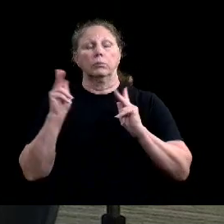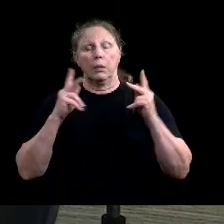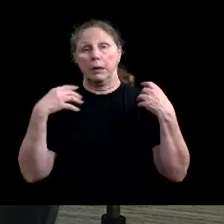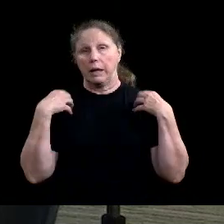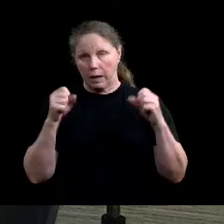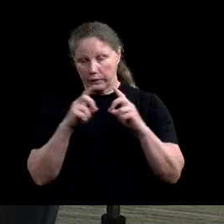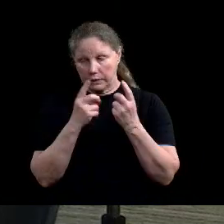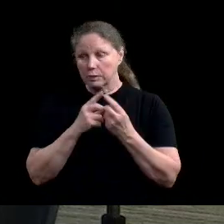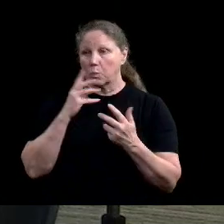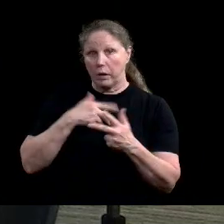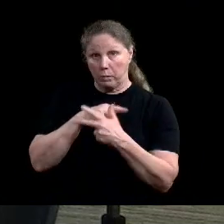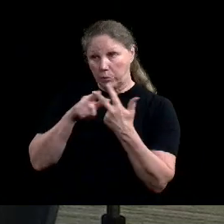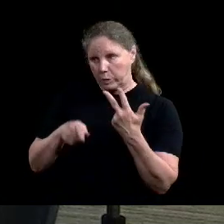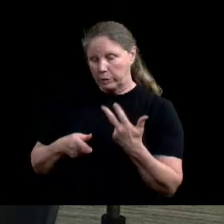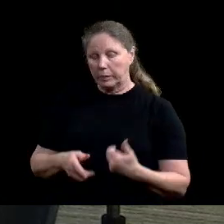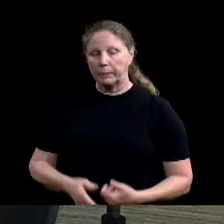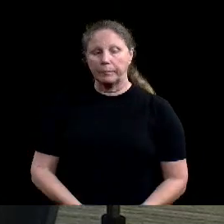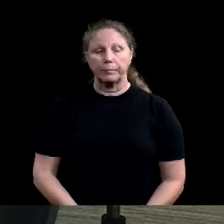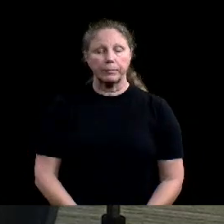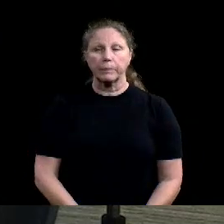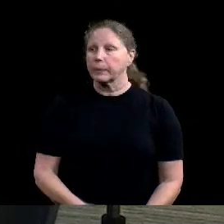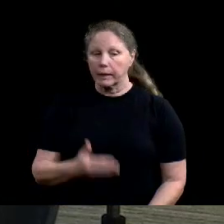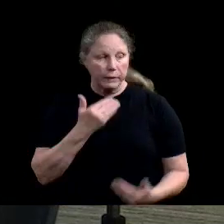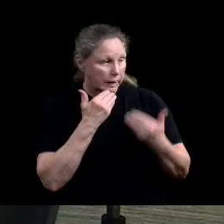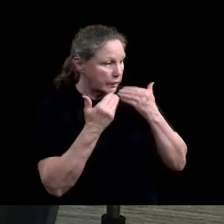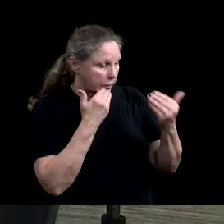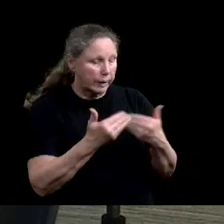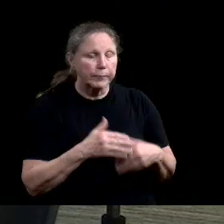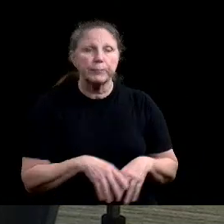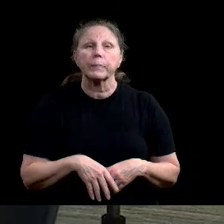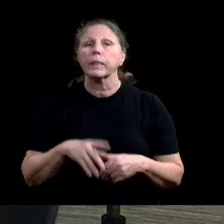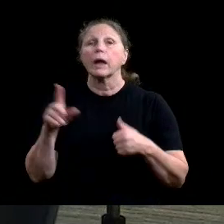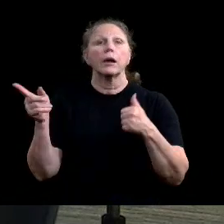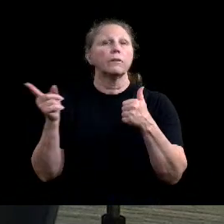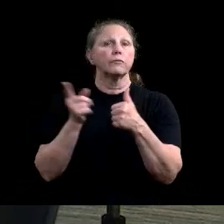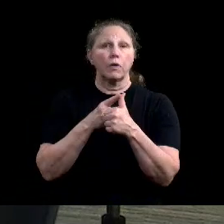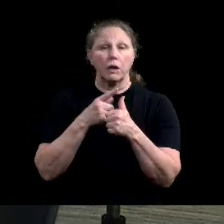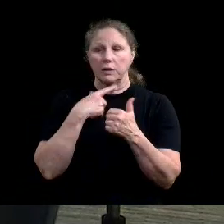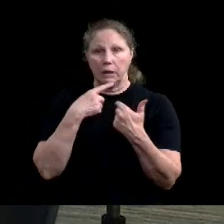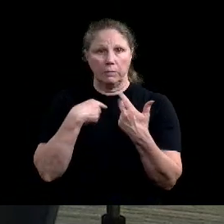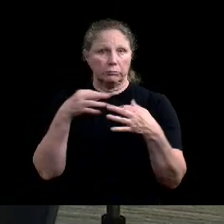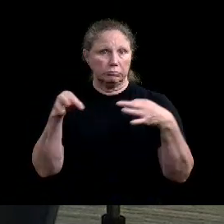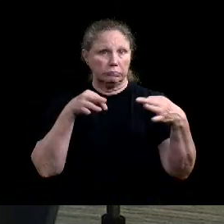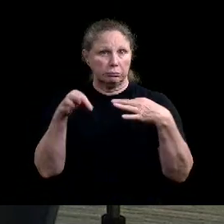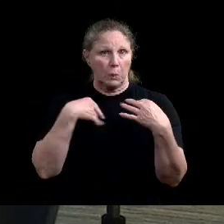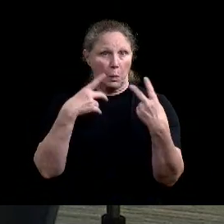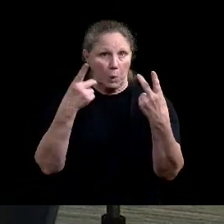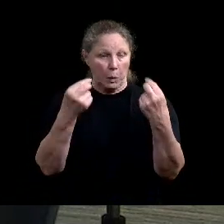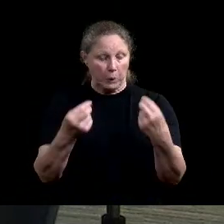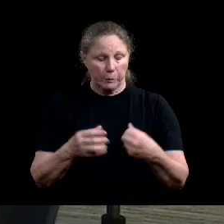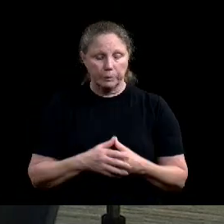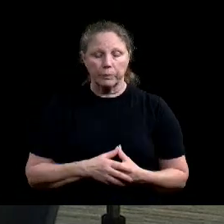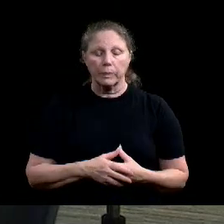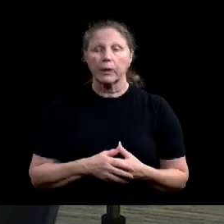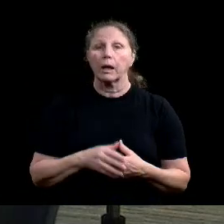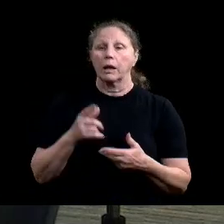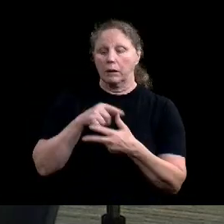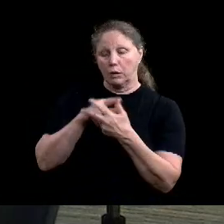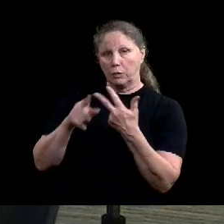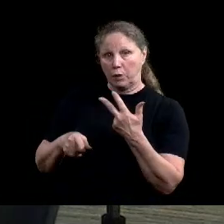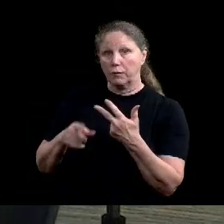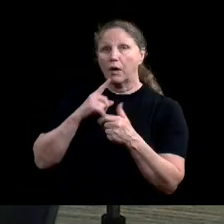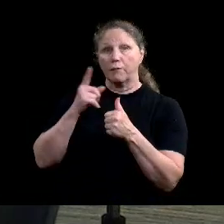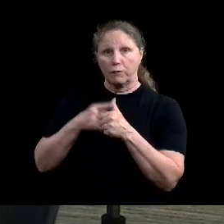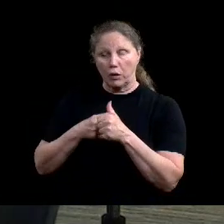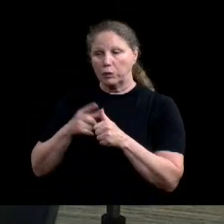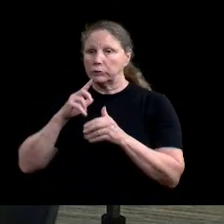Thank you, Larry. Let me outline briefly what the way we'll conduct the press conference. I'll ask each of you to make an individual opening comment. Then I'll